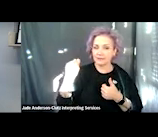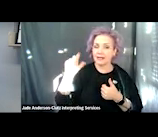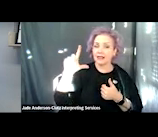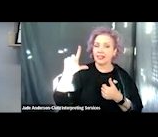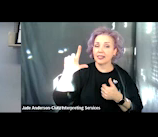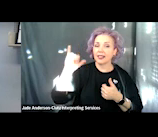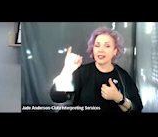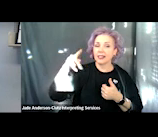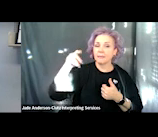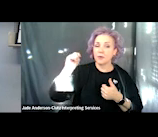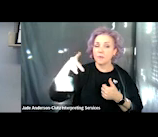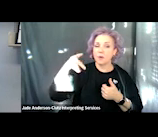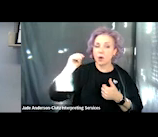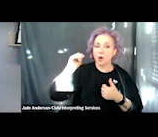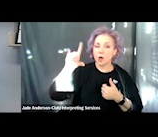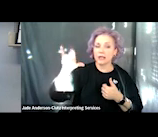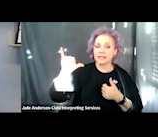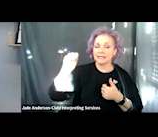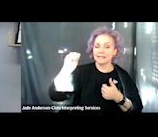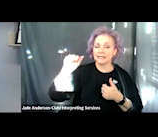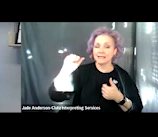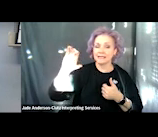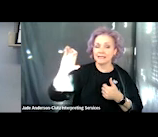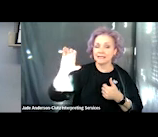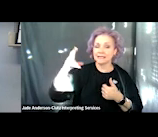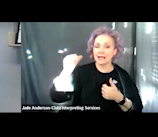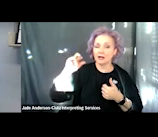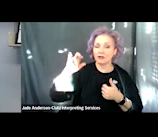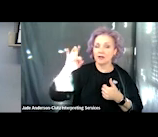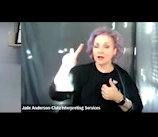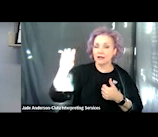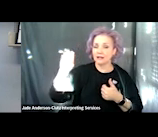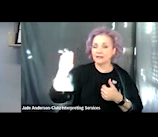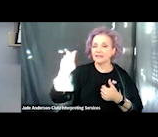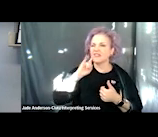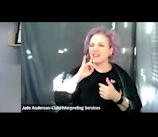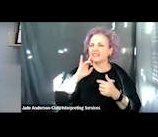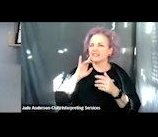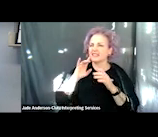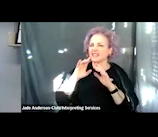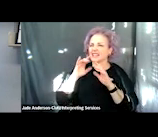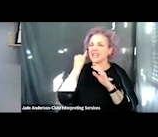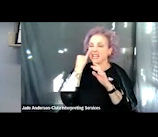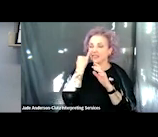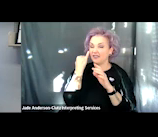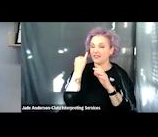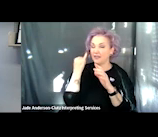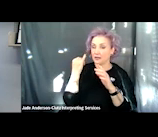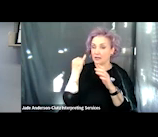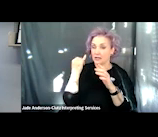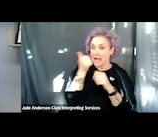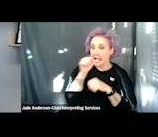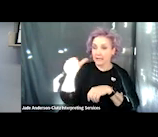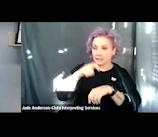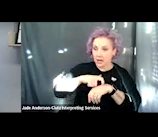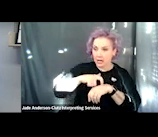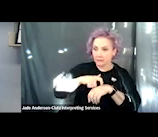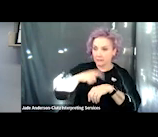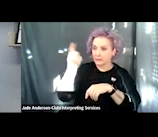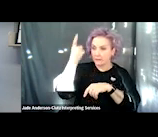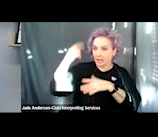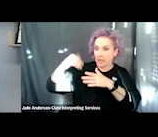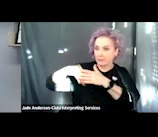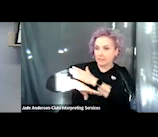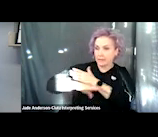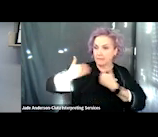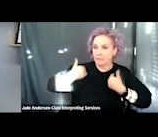actually part of the outer membrane or cell wall of bacteria. So as soon as the body sees it, it knows I need to induce an